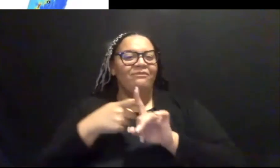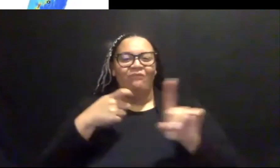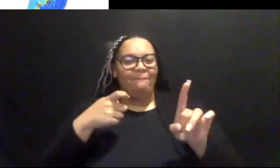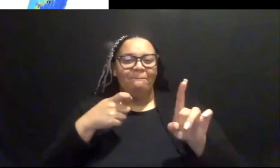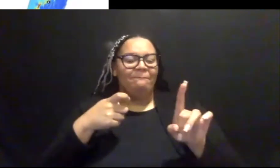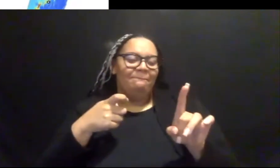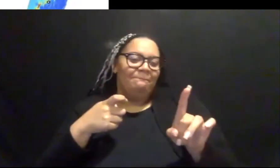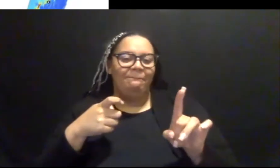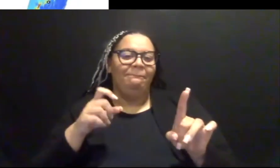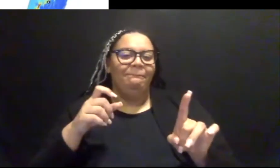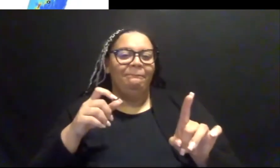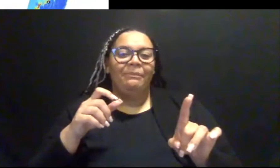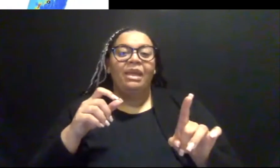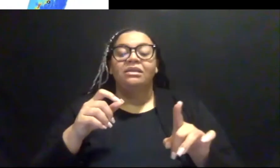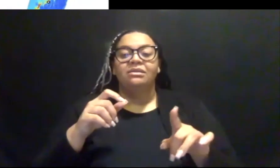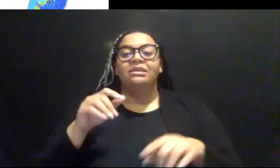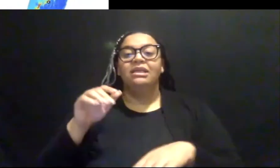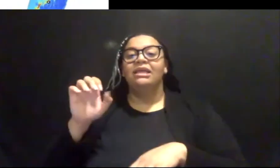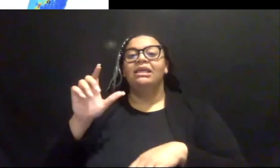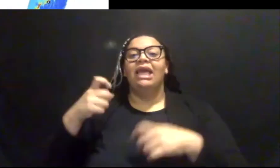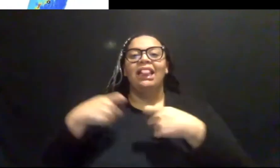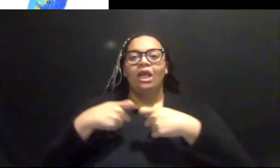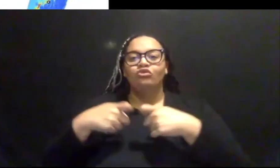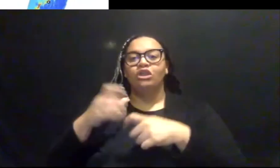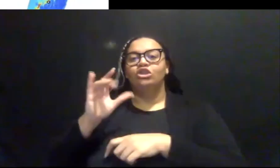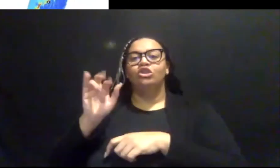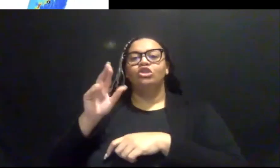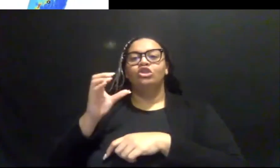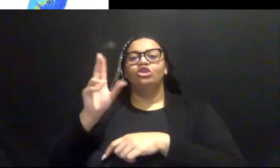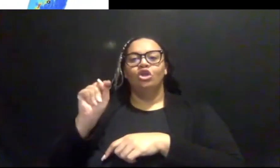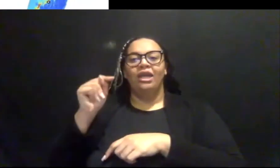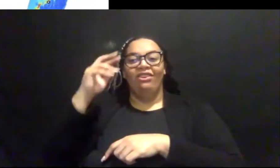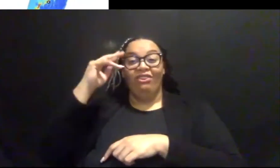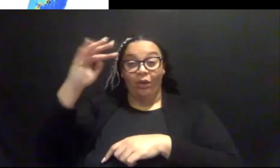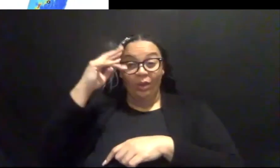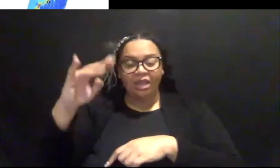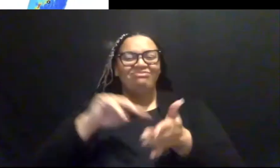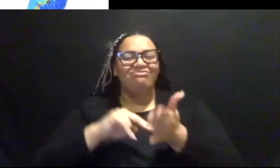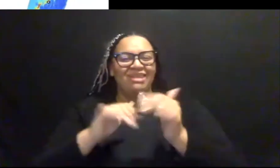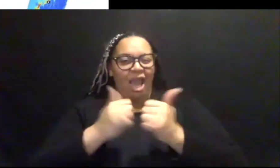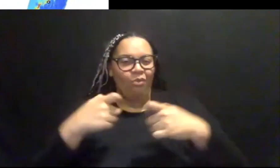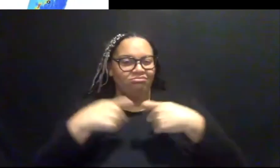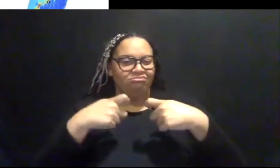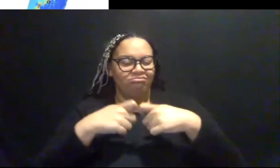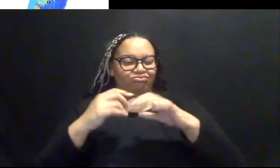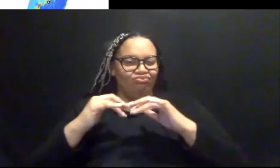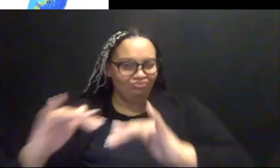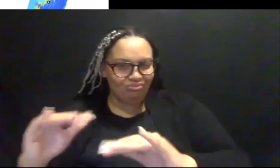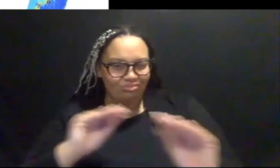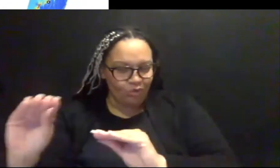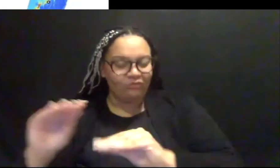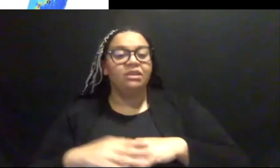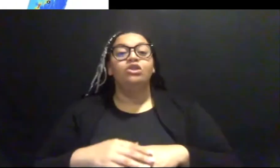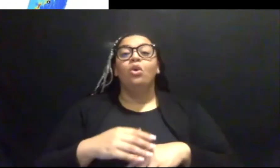on electric circuit theory. So the way you would expect electricity to travel. And basically what you see here is that the warmer the